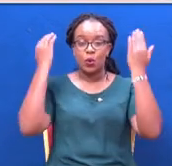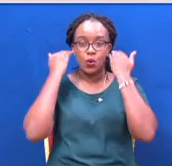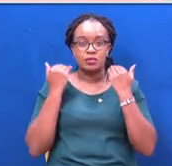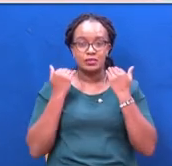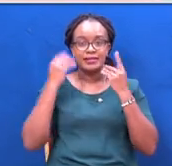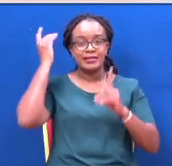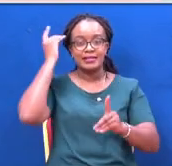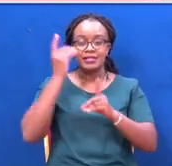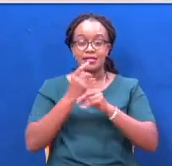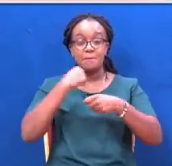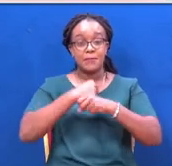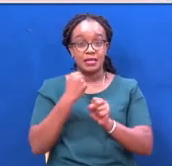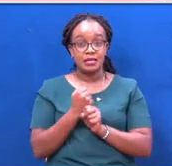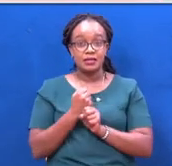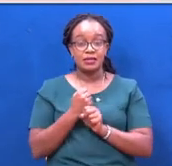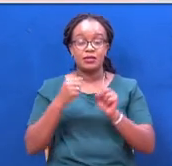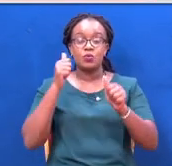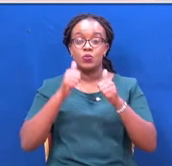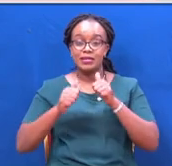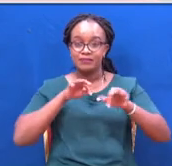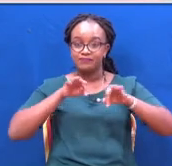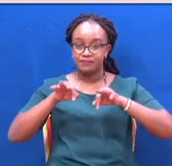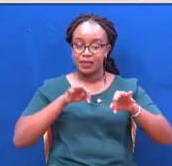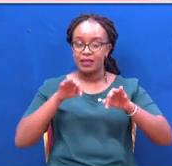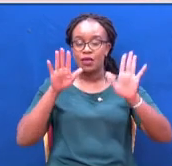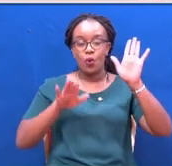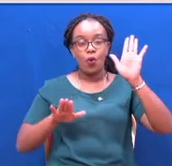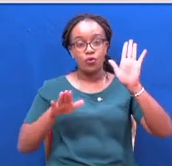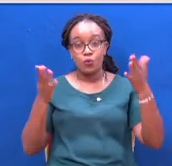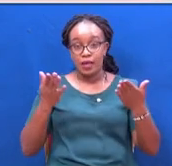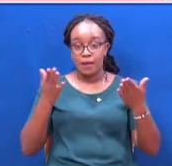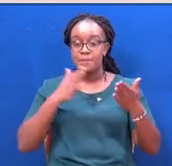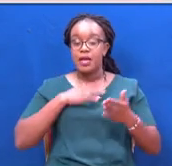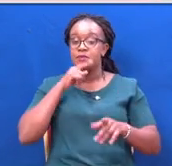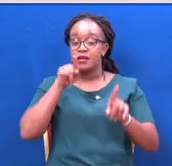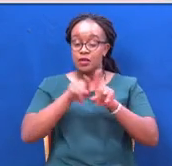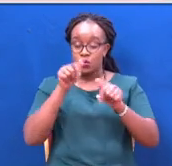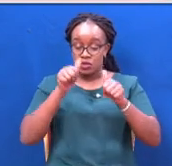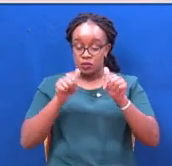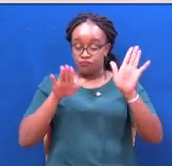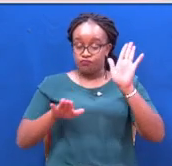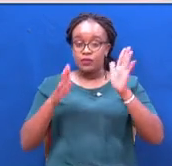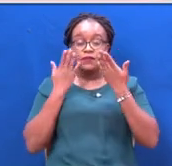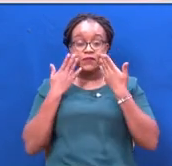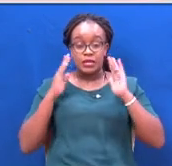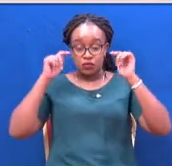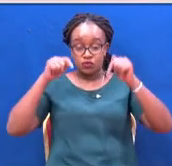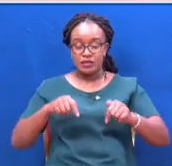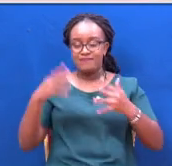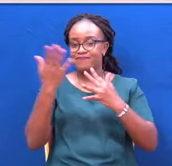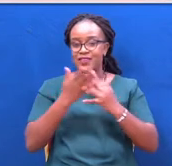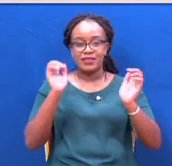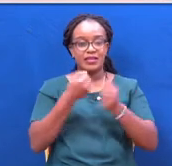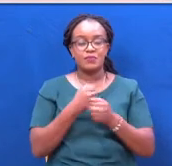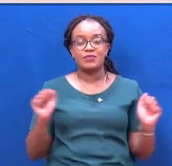decision making, and as stated in the oath that I and my brother have taken today, cannot be interfered